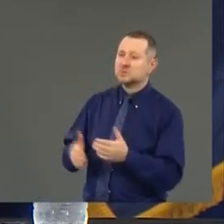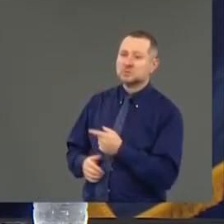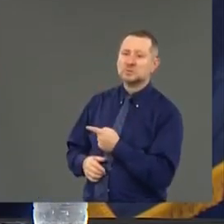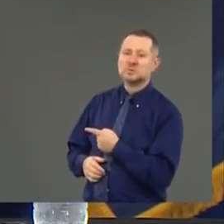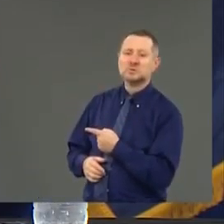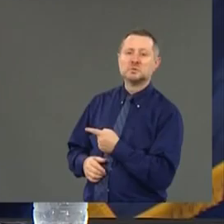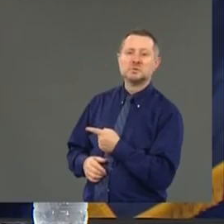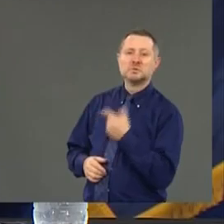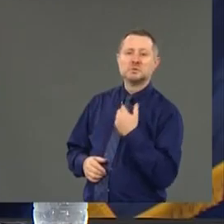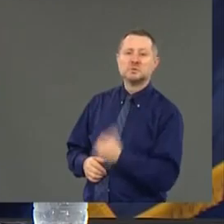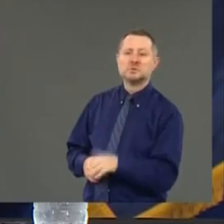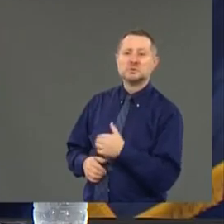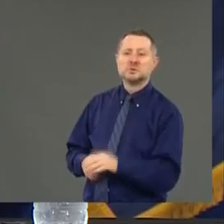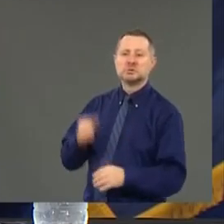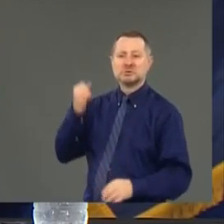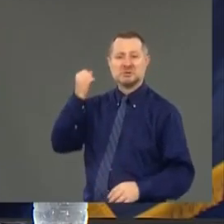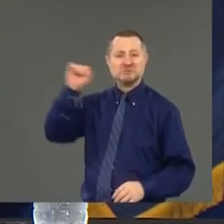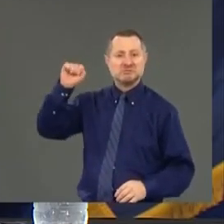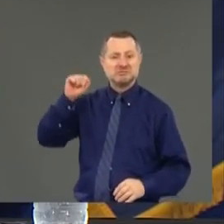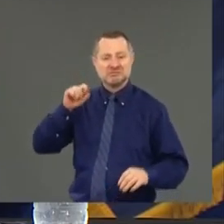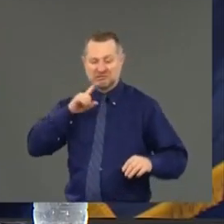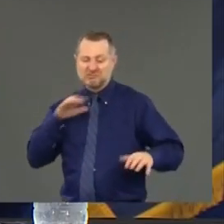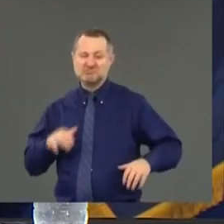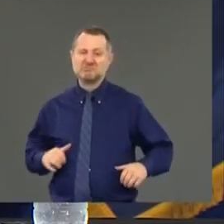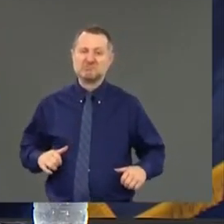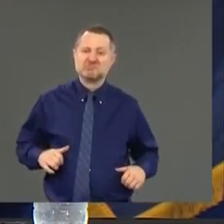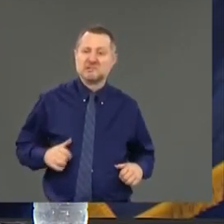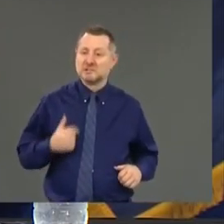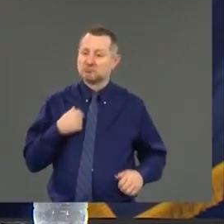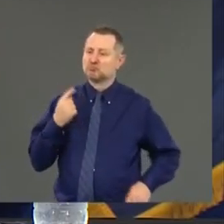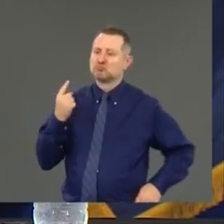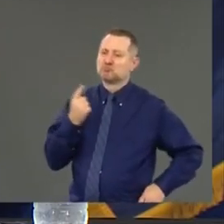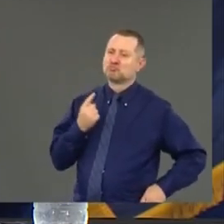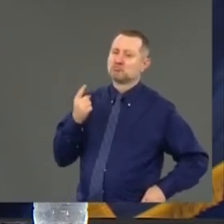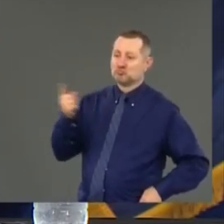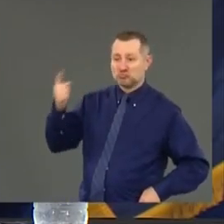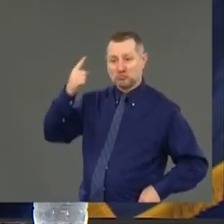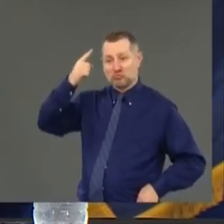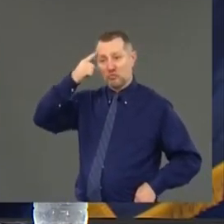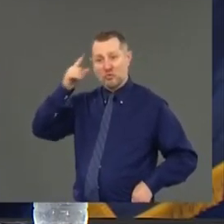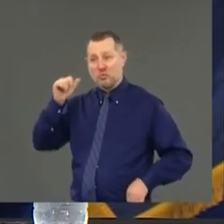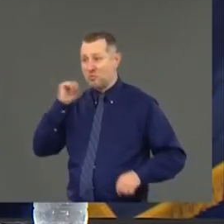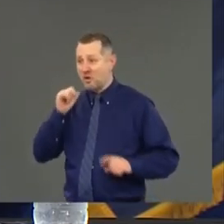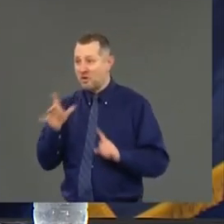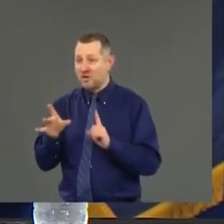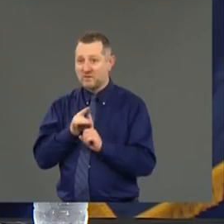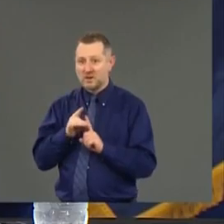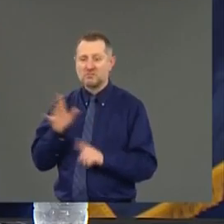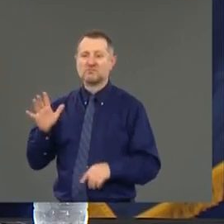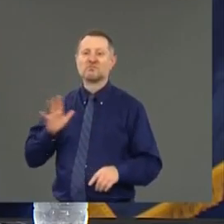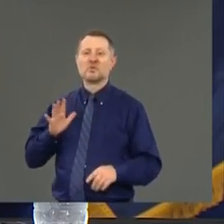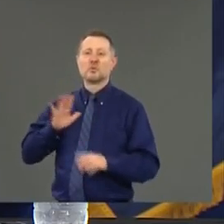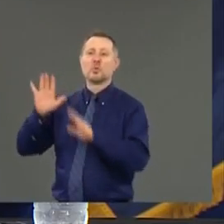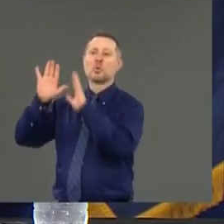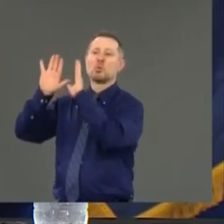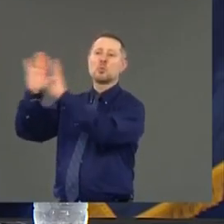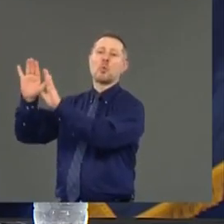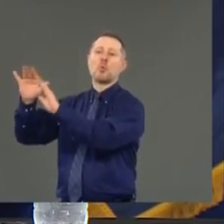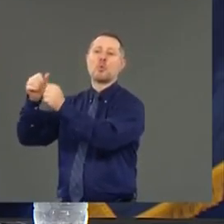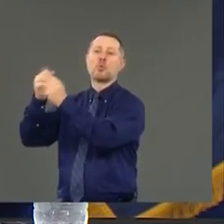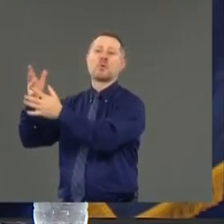you're doing? Do you think that you are not going to be affected? Okay, fine, that's your thing, but you're affecting me